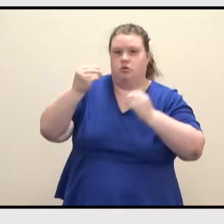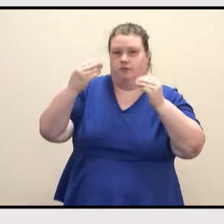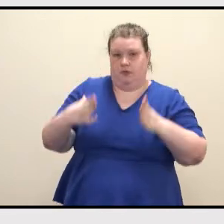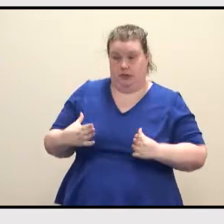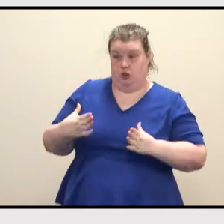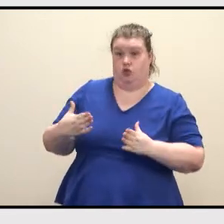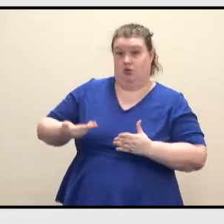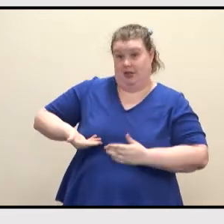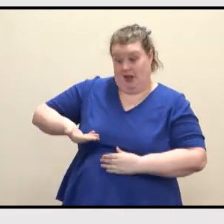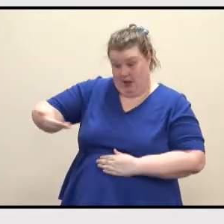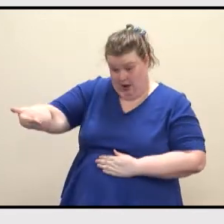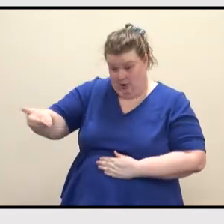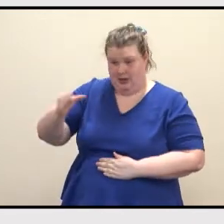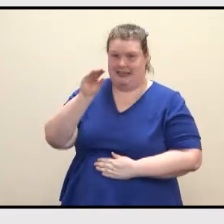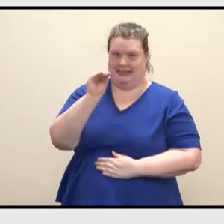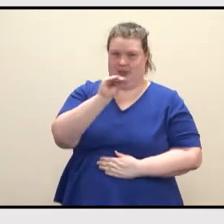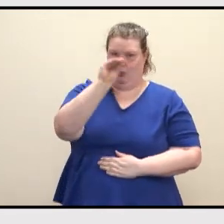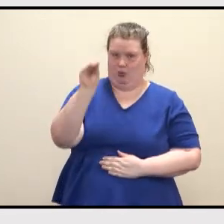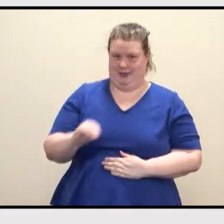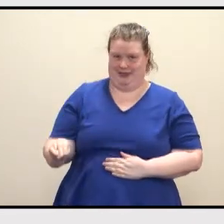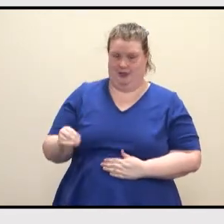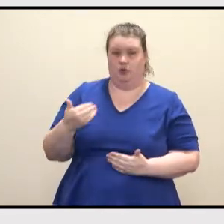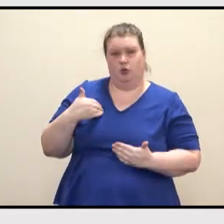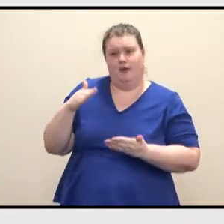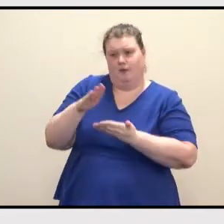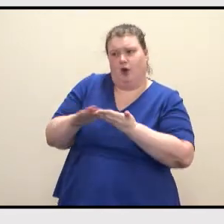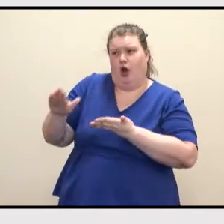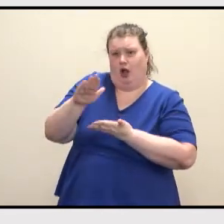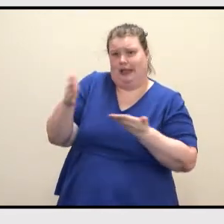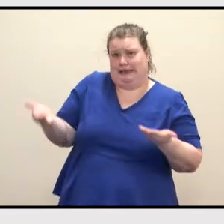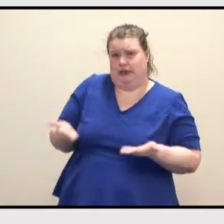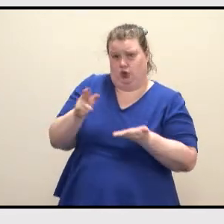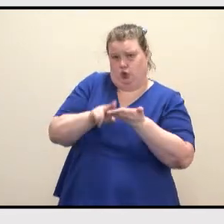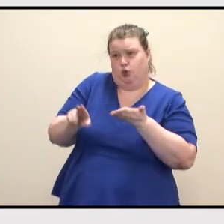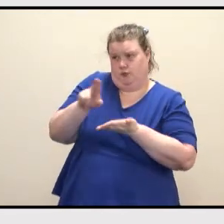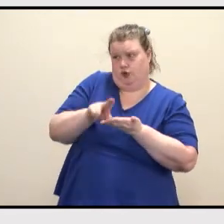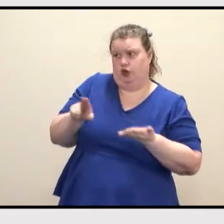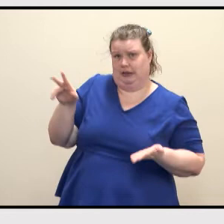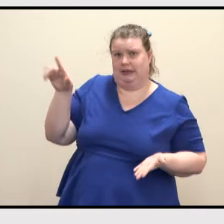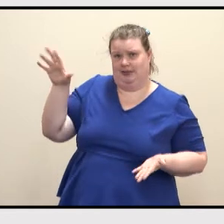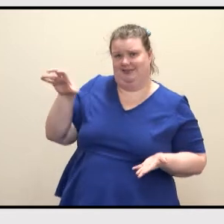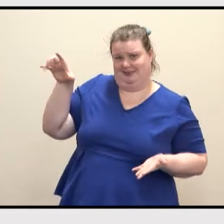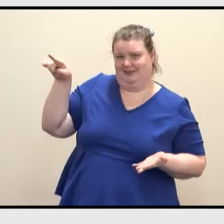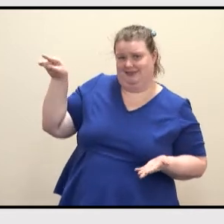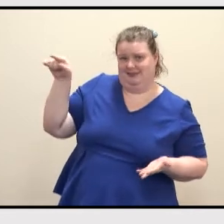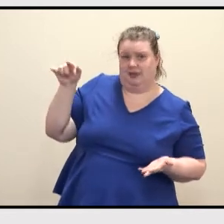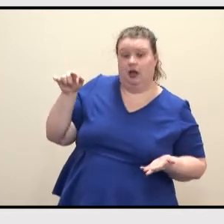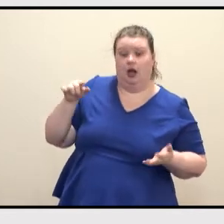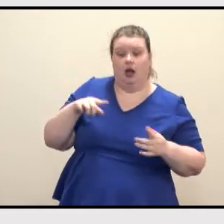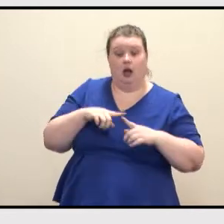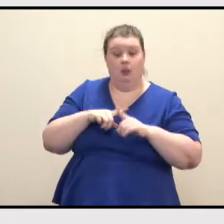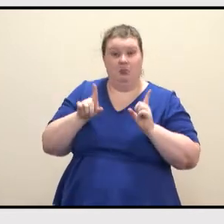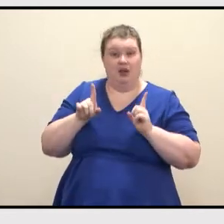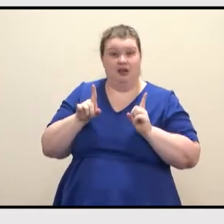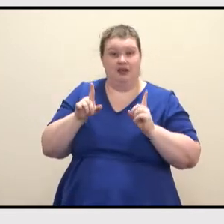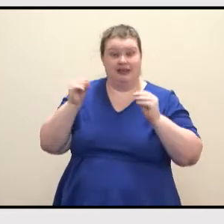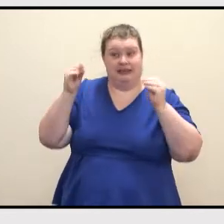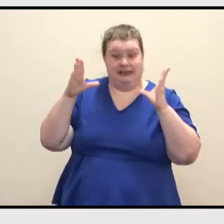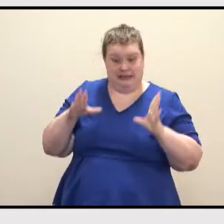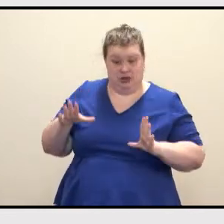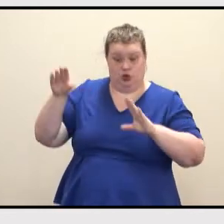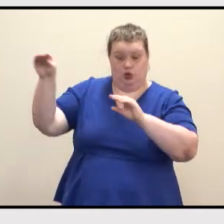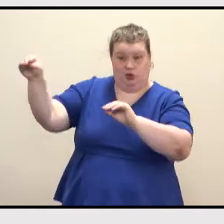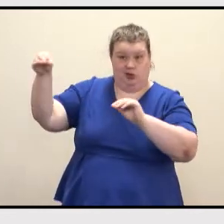that is you do have a college here, right? And you attract some of those, but again, you do have younger teachers that are coming to